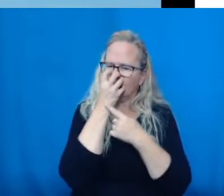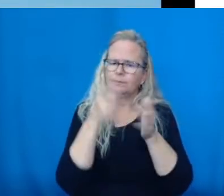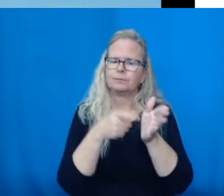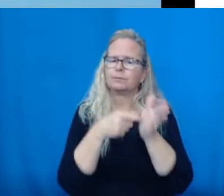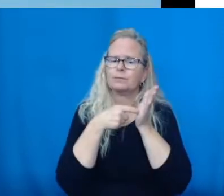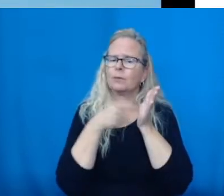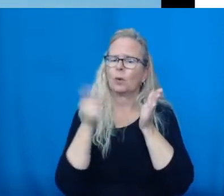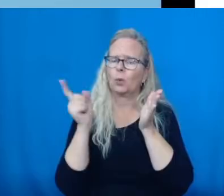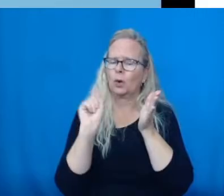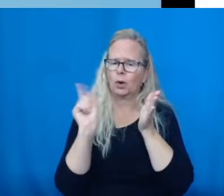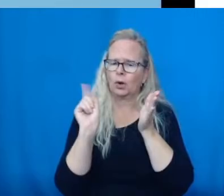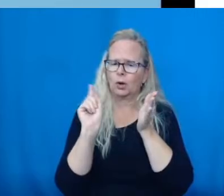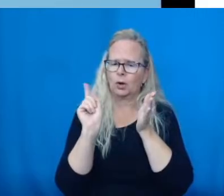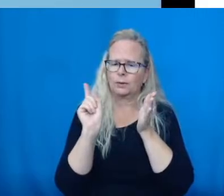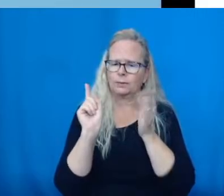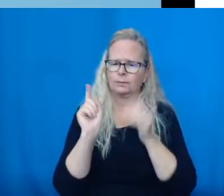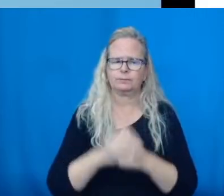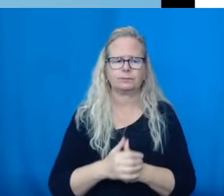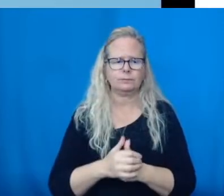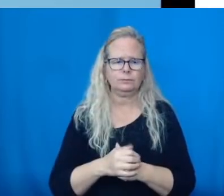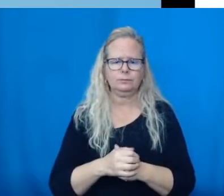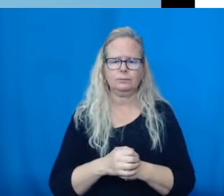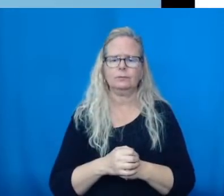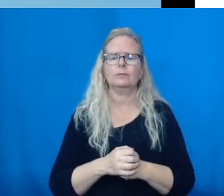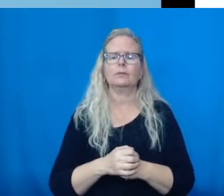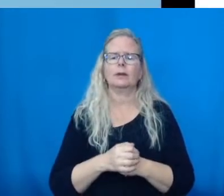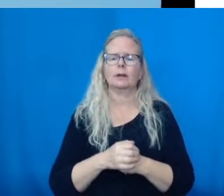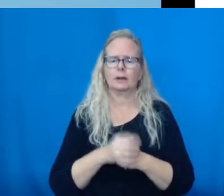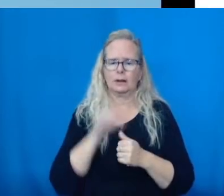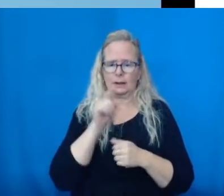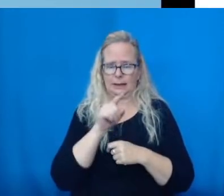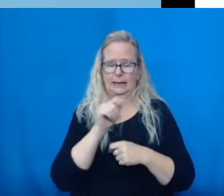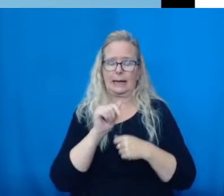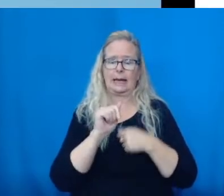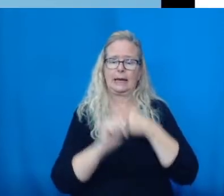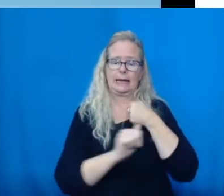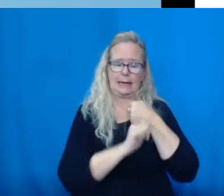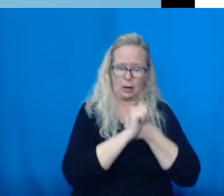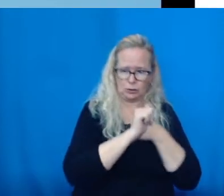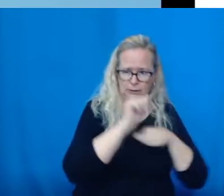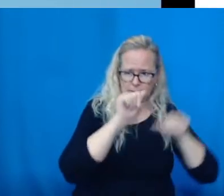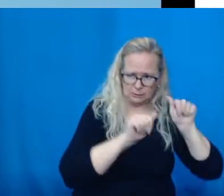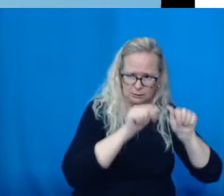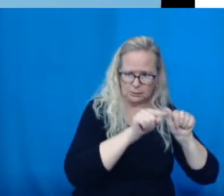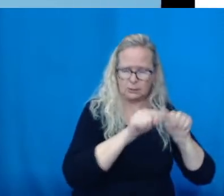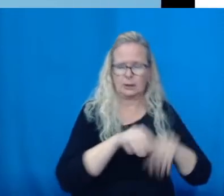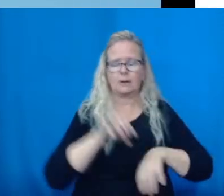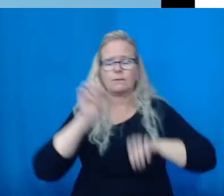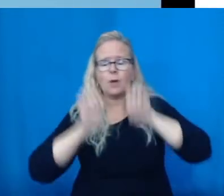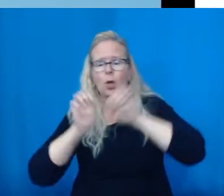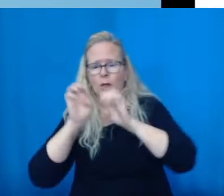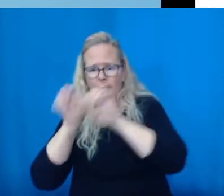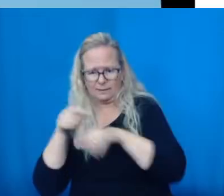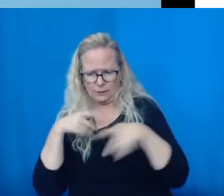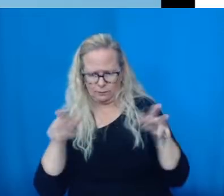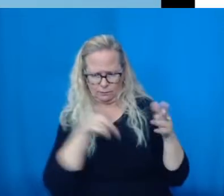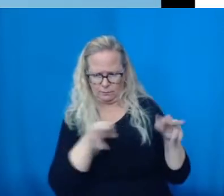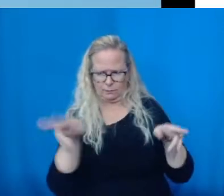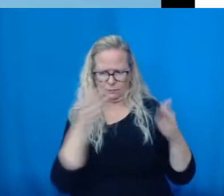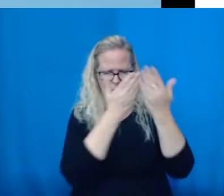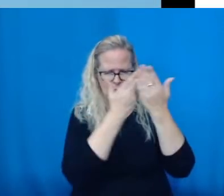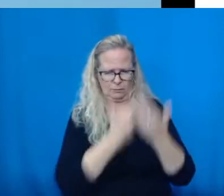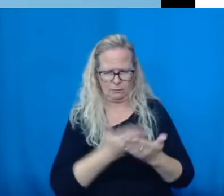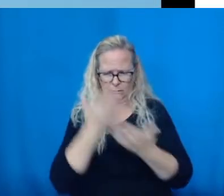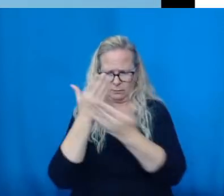work environment, where that is necessary, and it is legally necessary where there are obviously